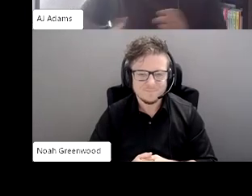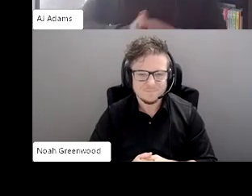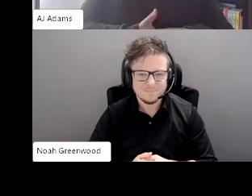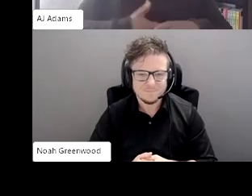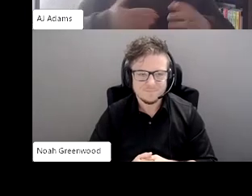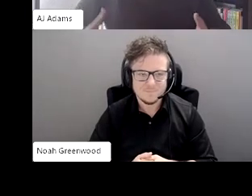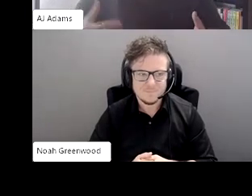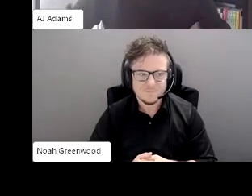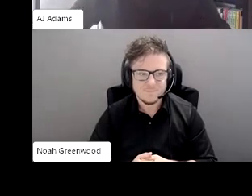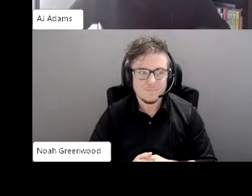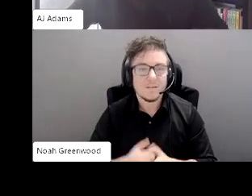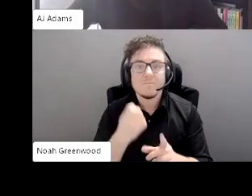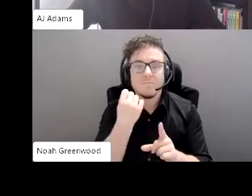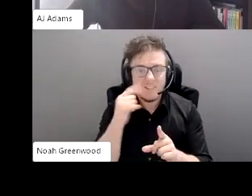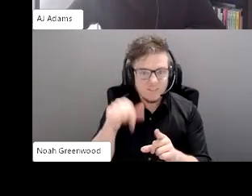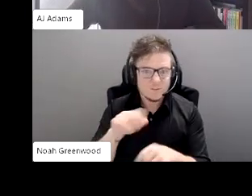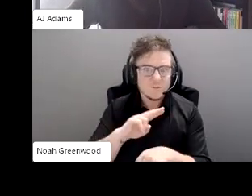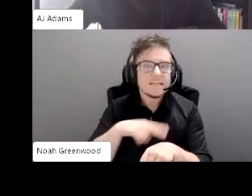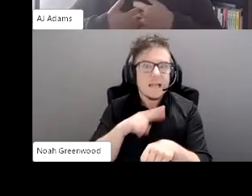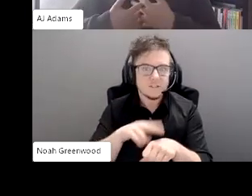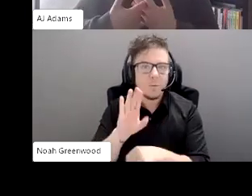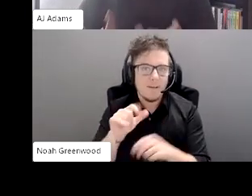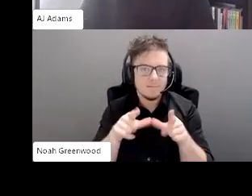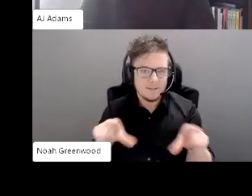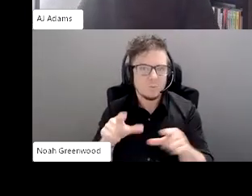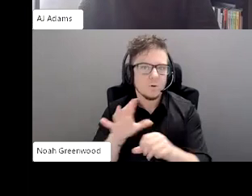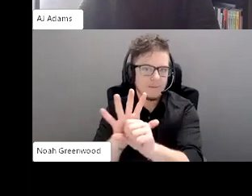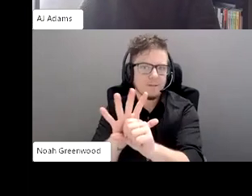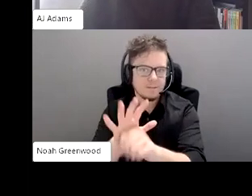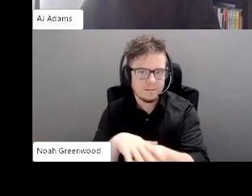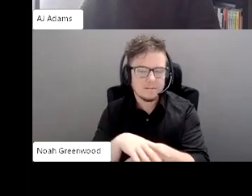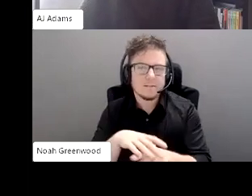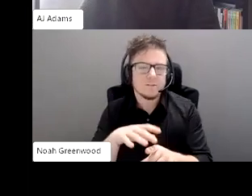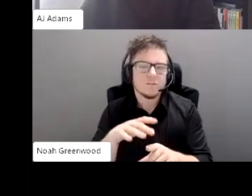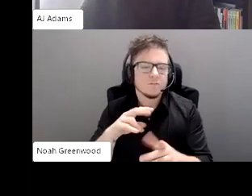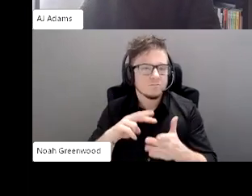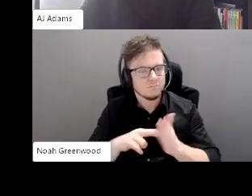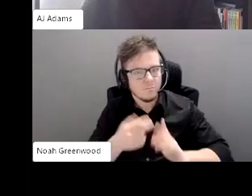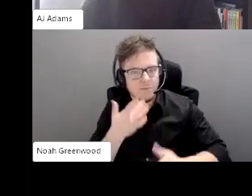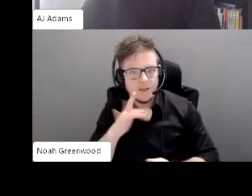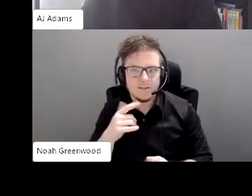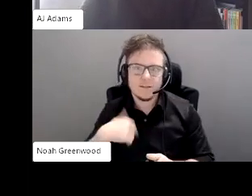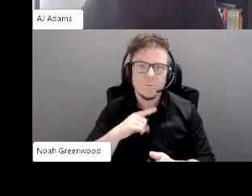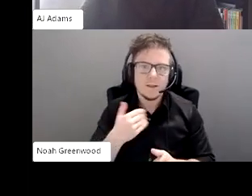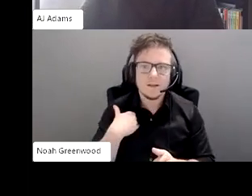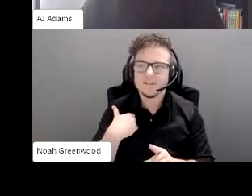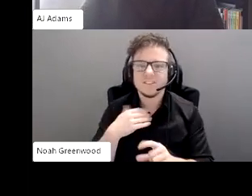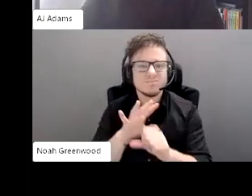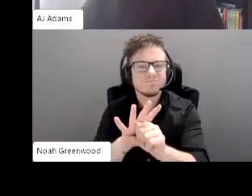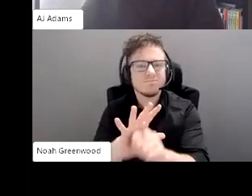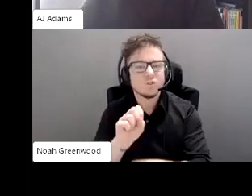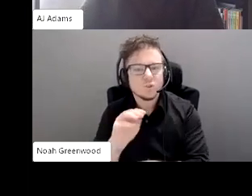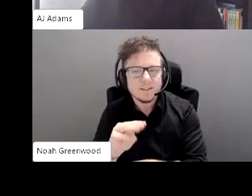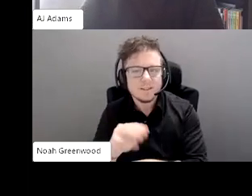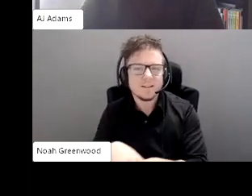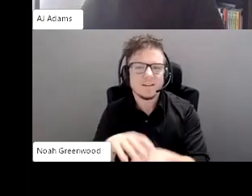As I mentioned, this was a national bilingual campaign as well. So we were very thankful that we were able to get a social media campaign out across